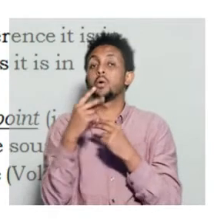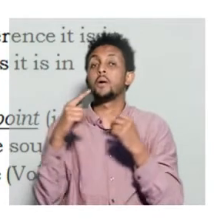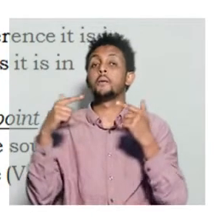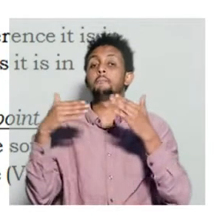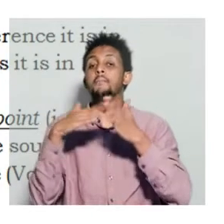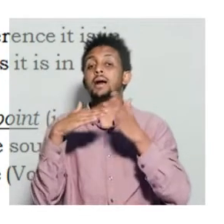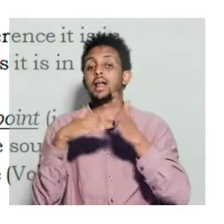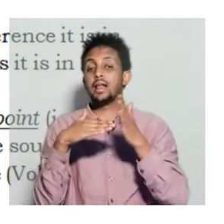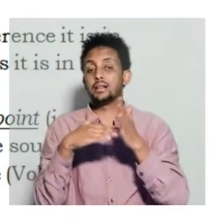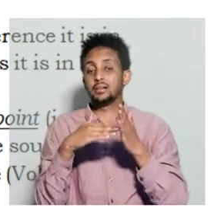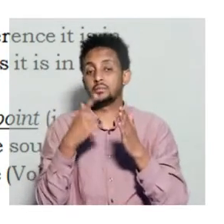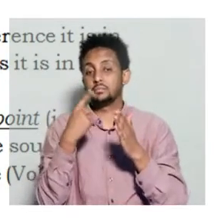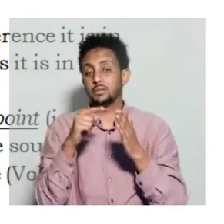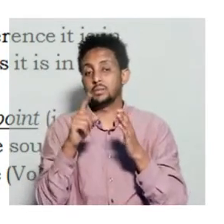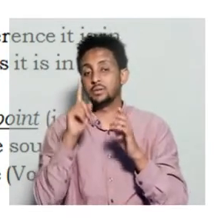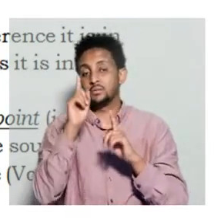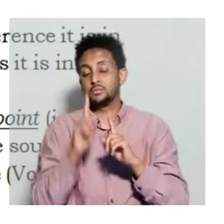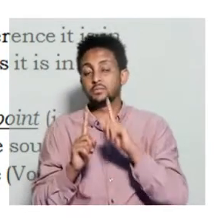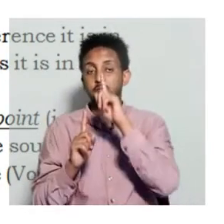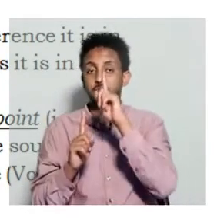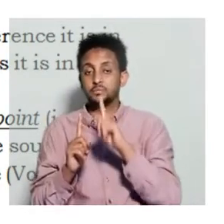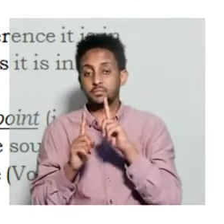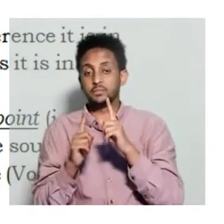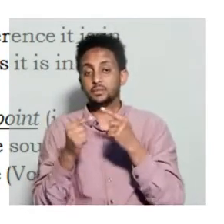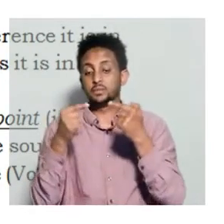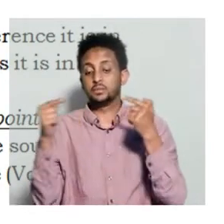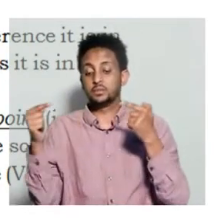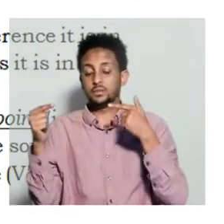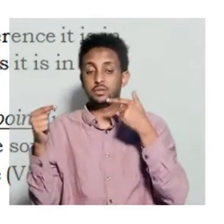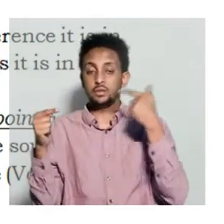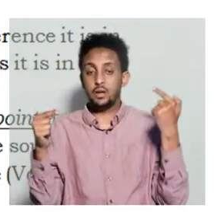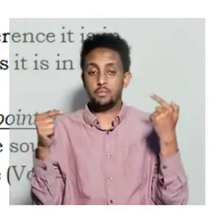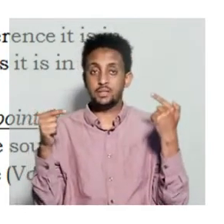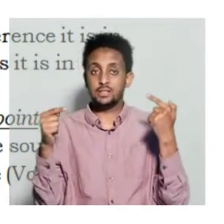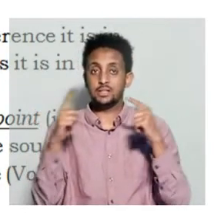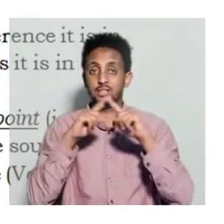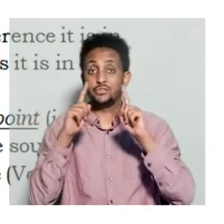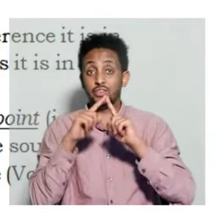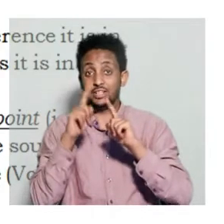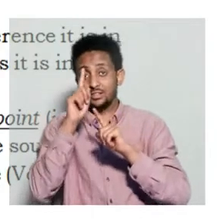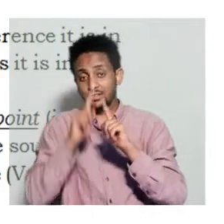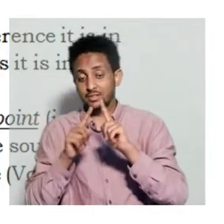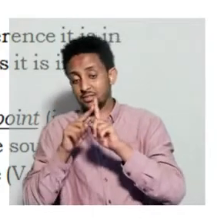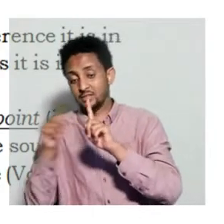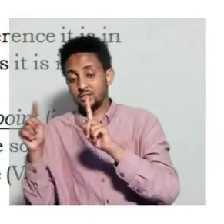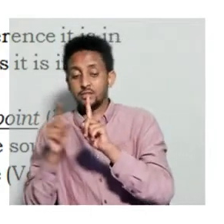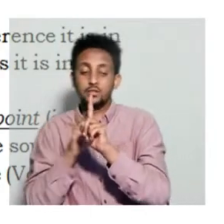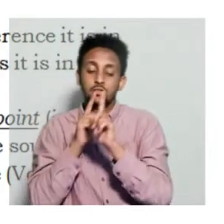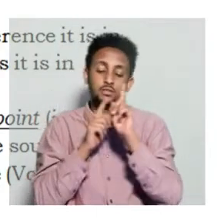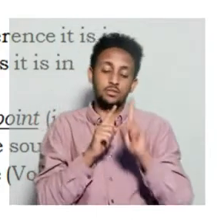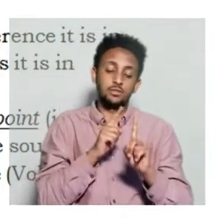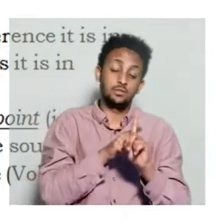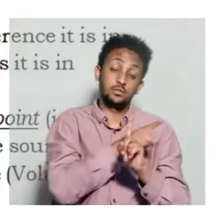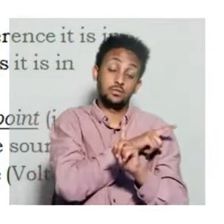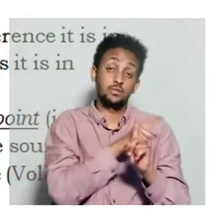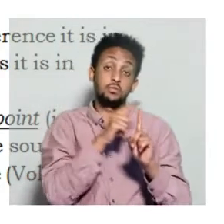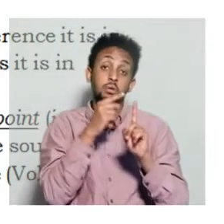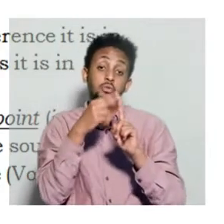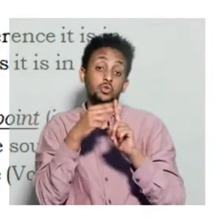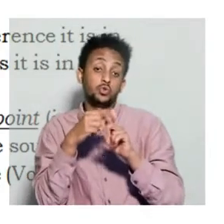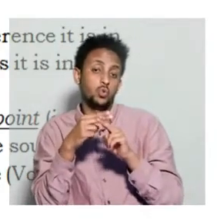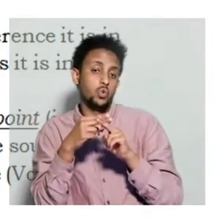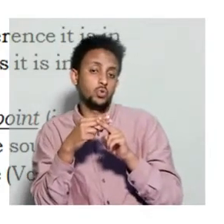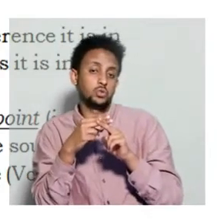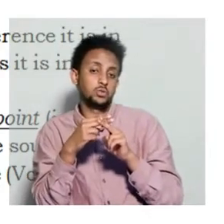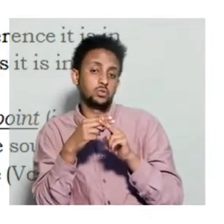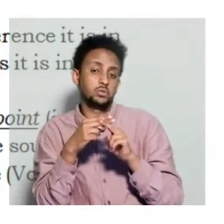like this. If you find like this, it's a capacitor. But if you find one longer and the other is shorter, it's